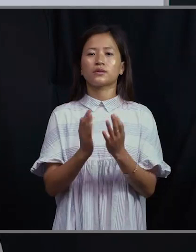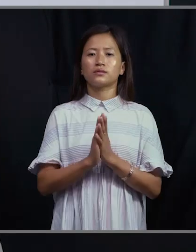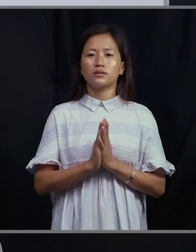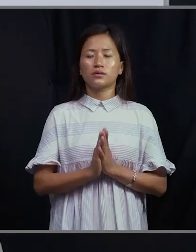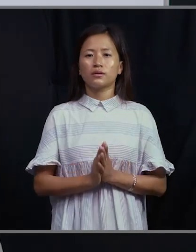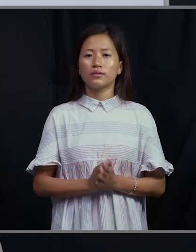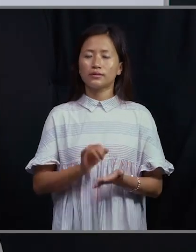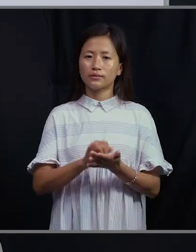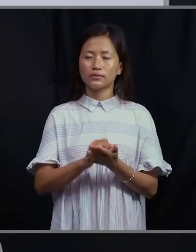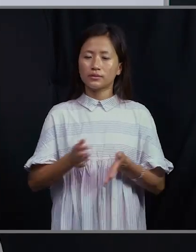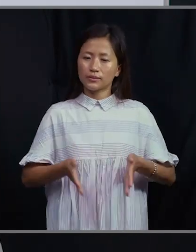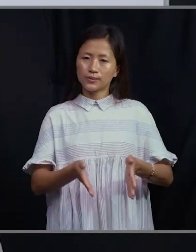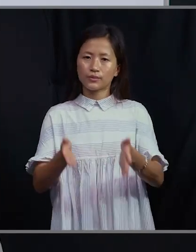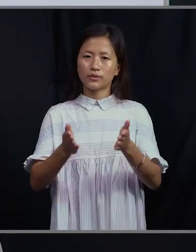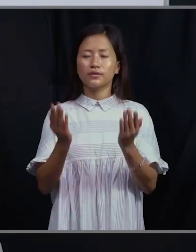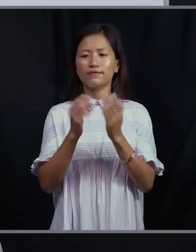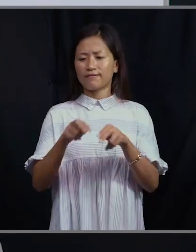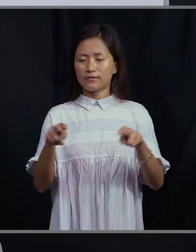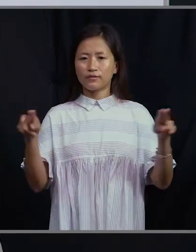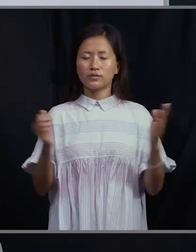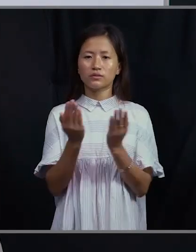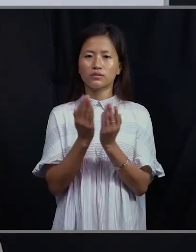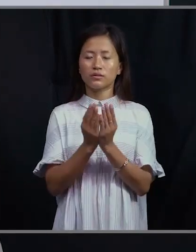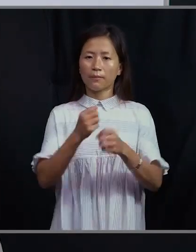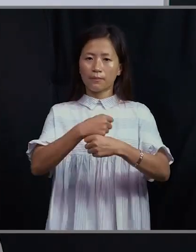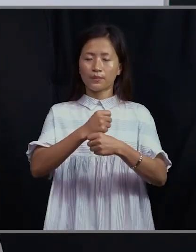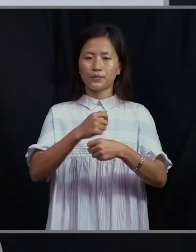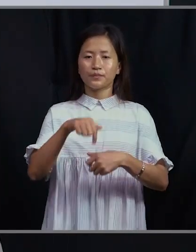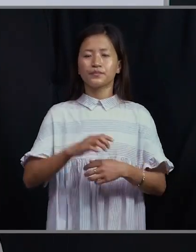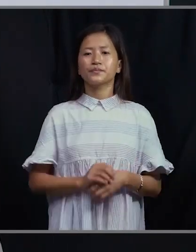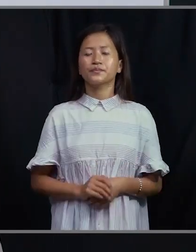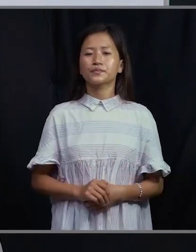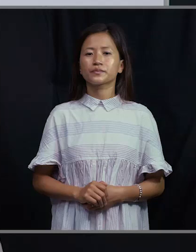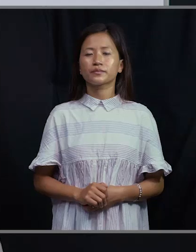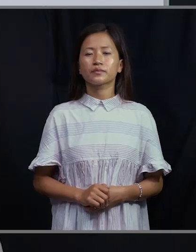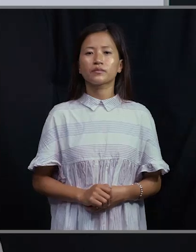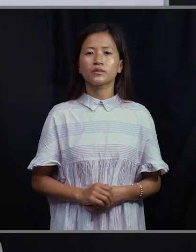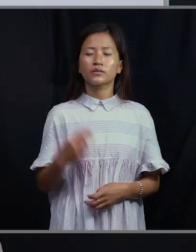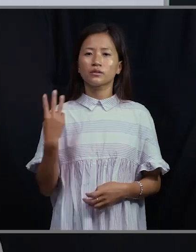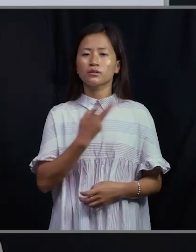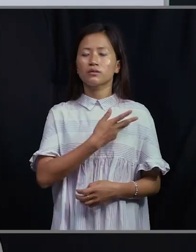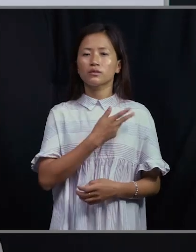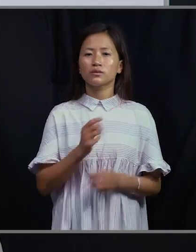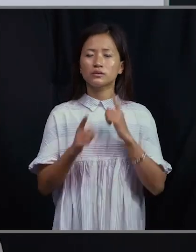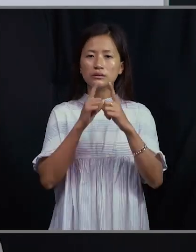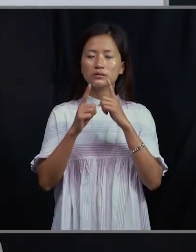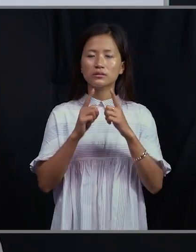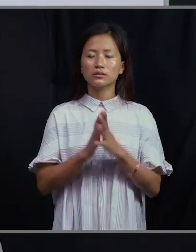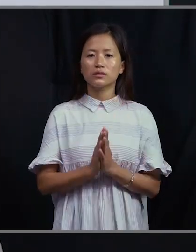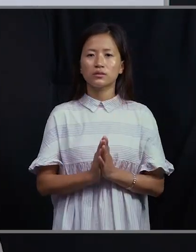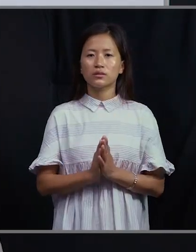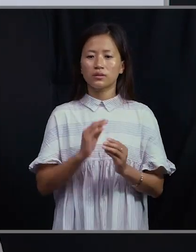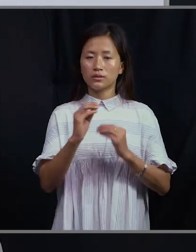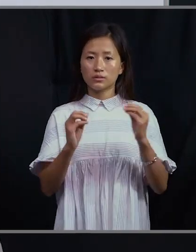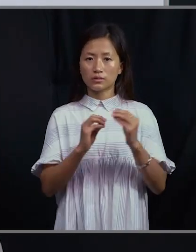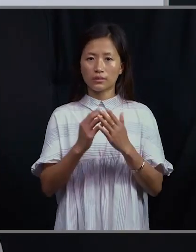way, there are different studies which has been made on this. Okay, and we will also be discussing about some